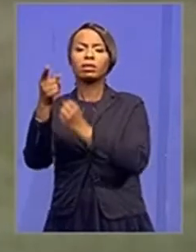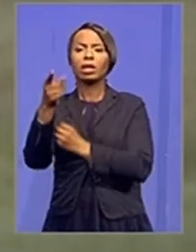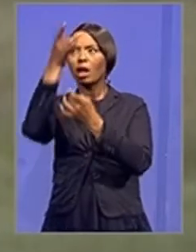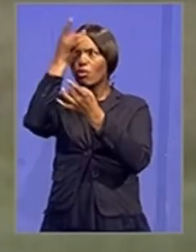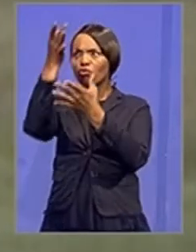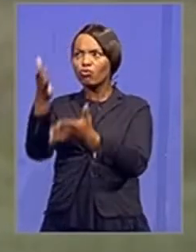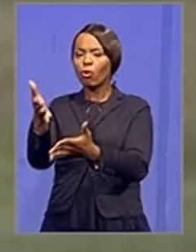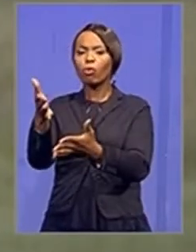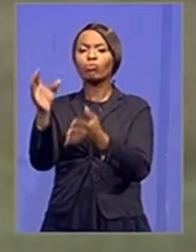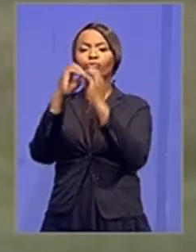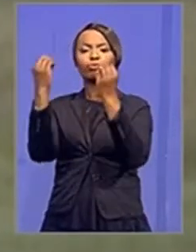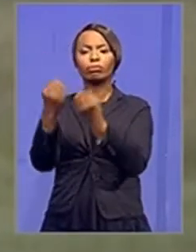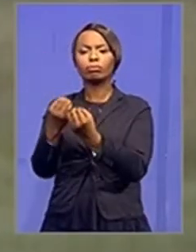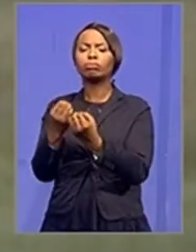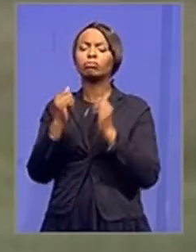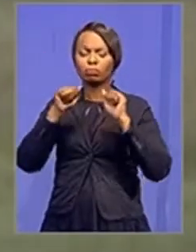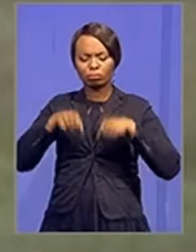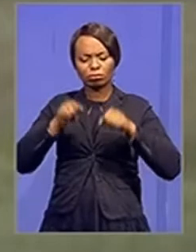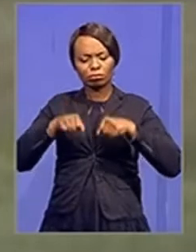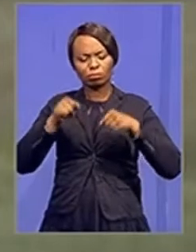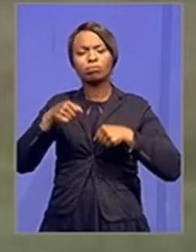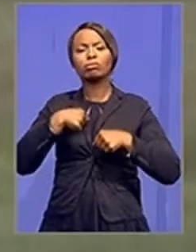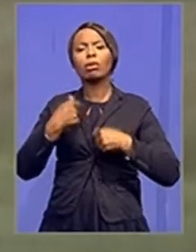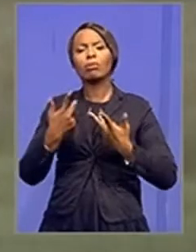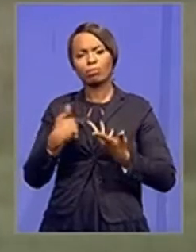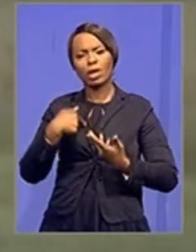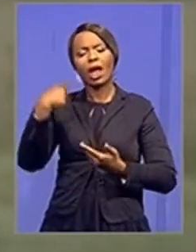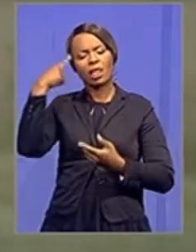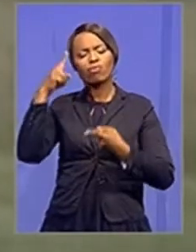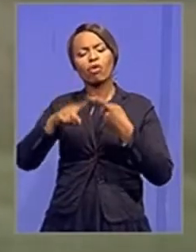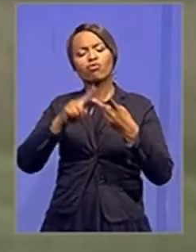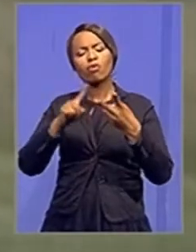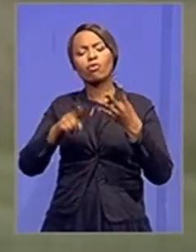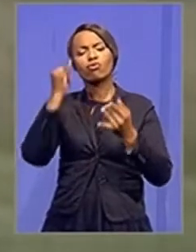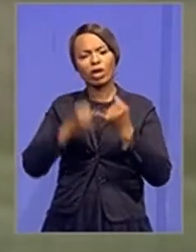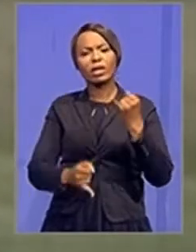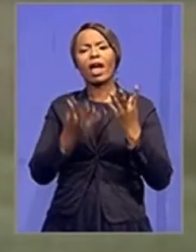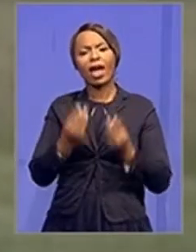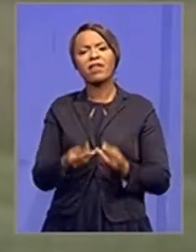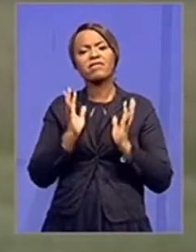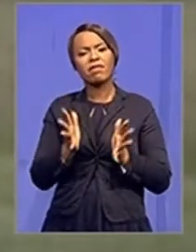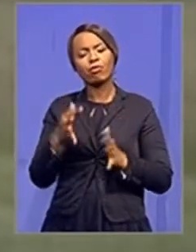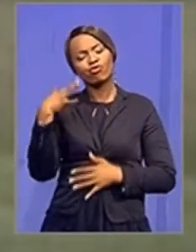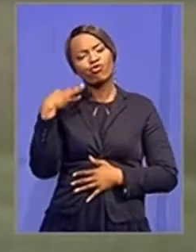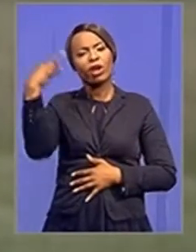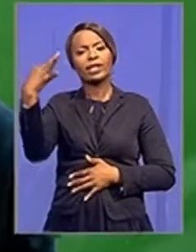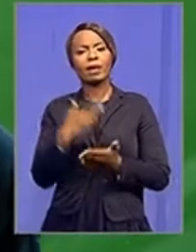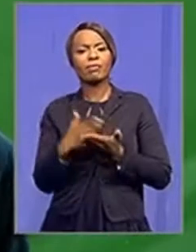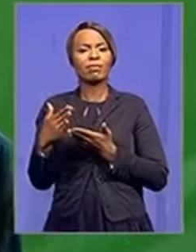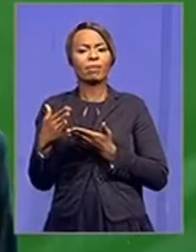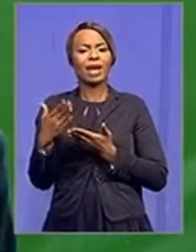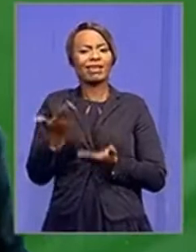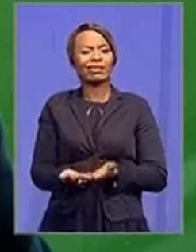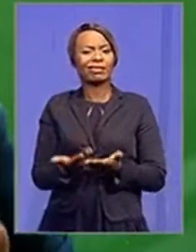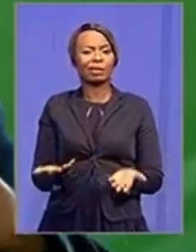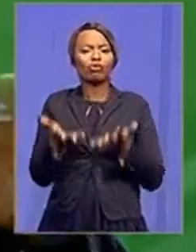to the organization, we think we have gone wrong here, and voluntarily step aside.